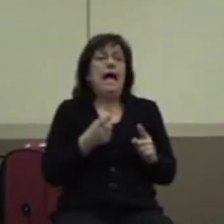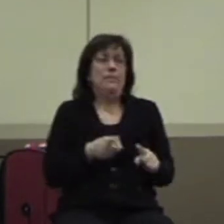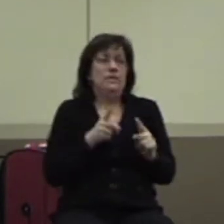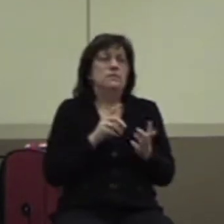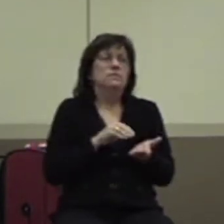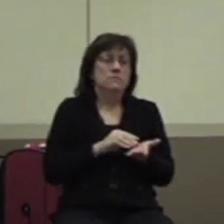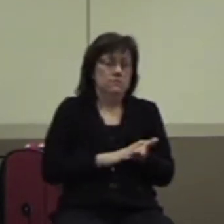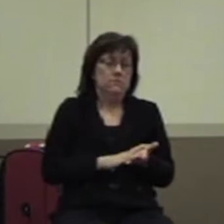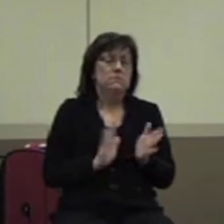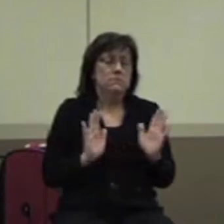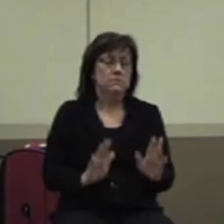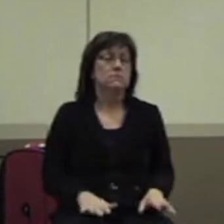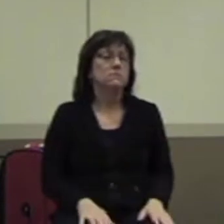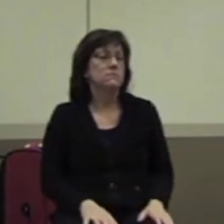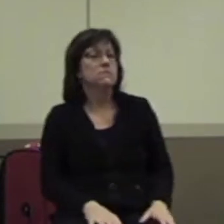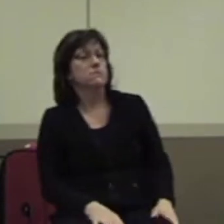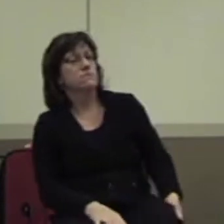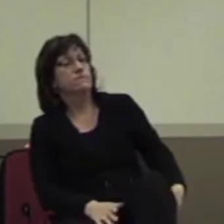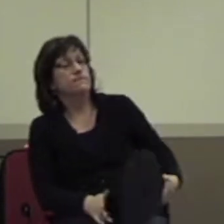happens.